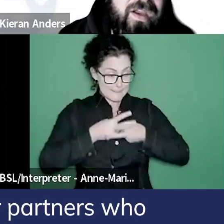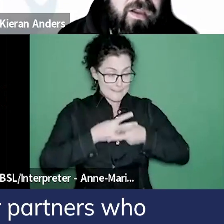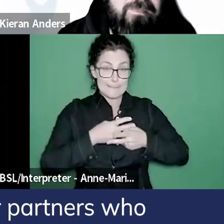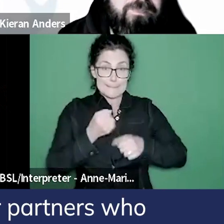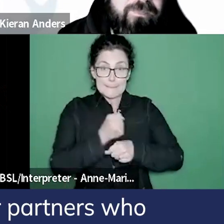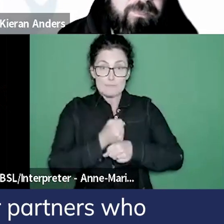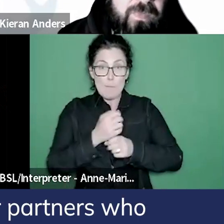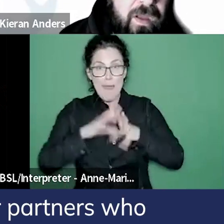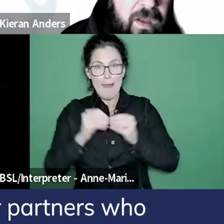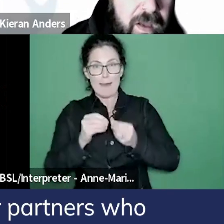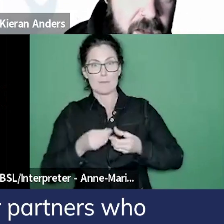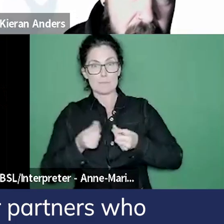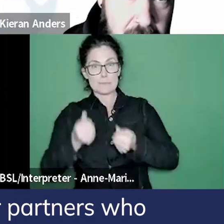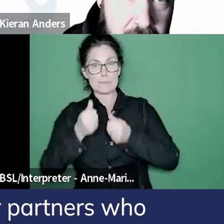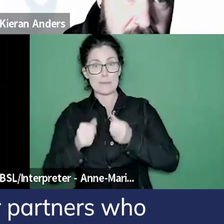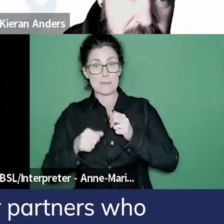saw that